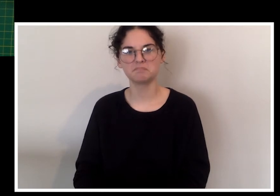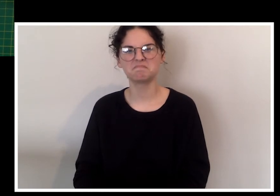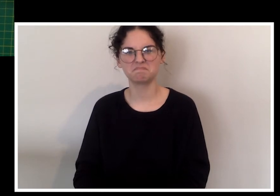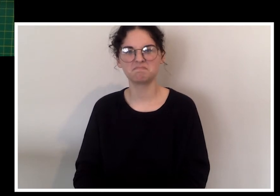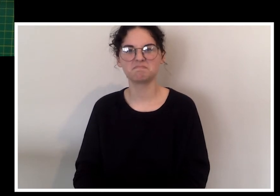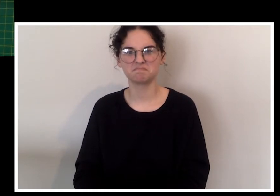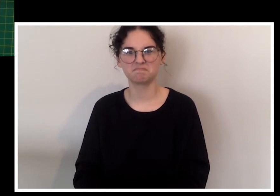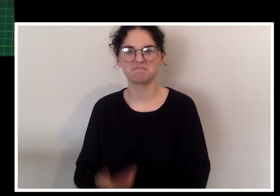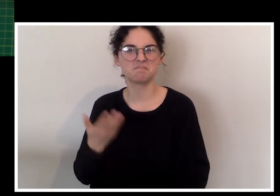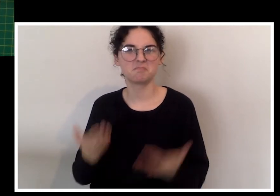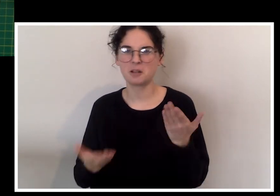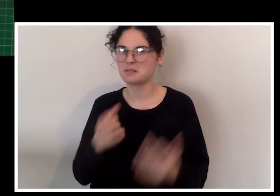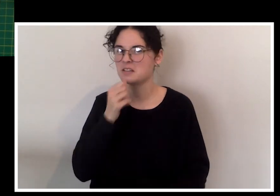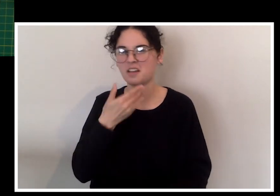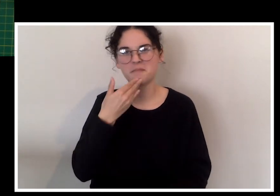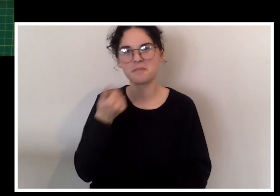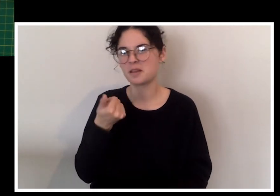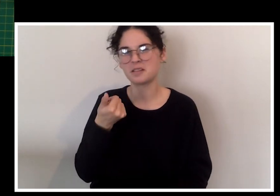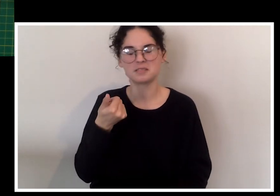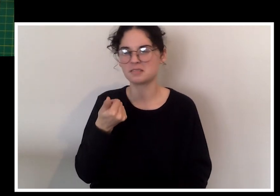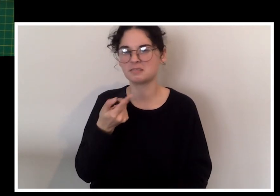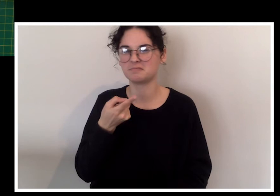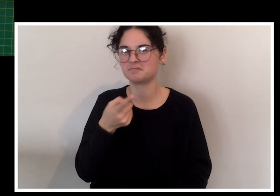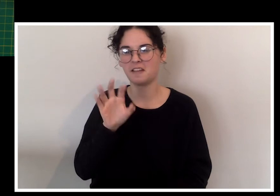Yeah, maybe not a fidget spinner.